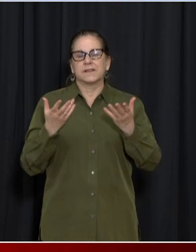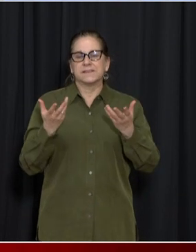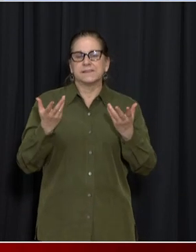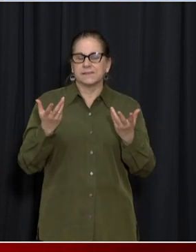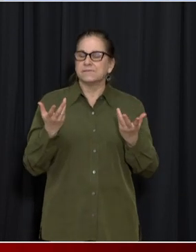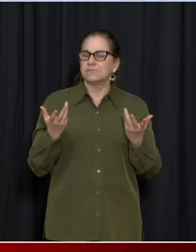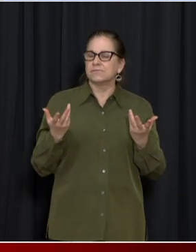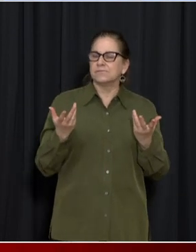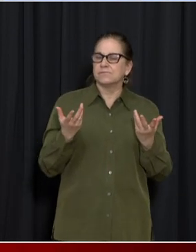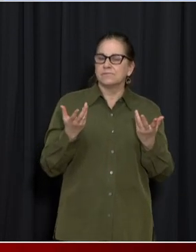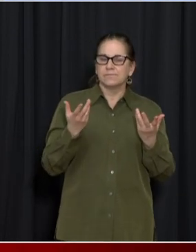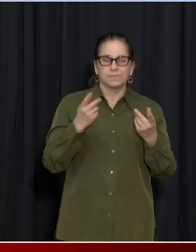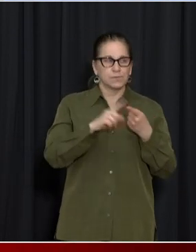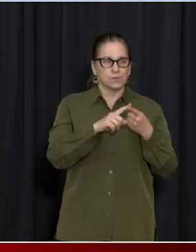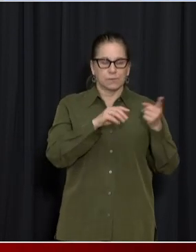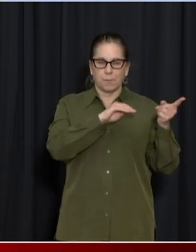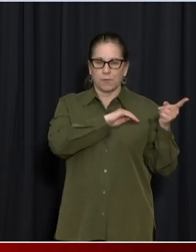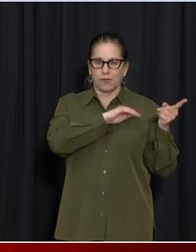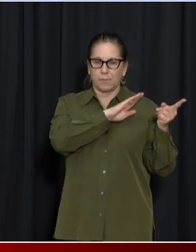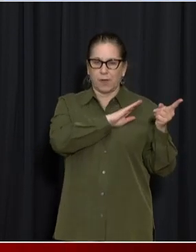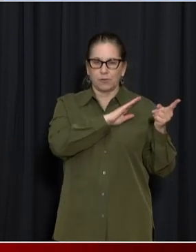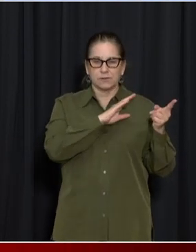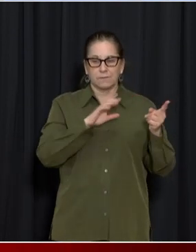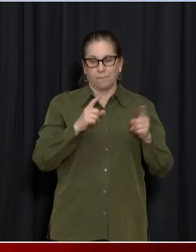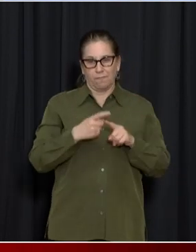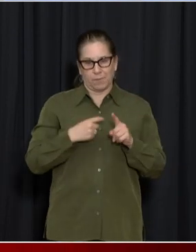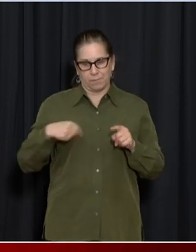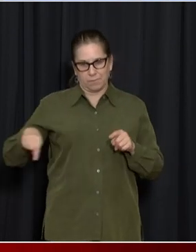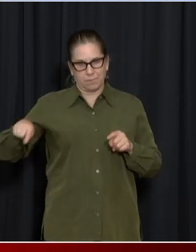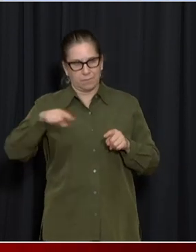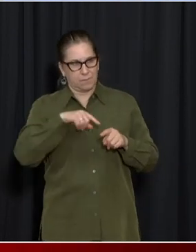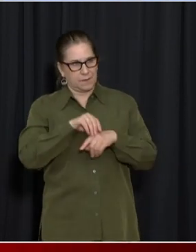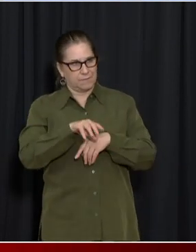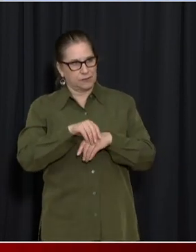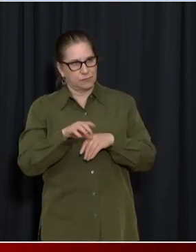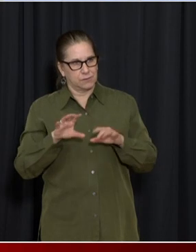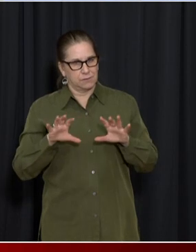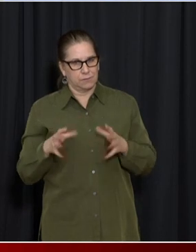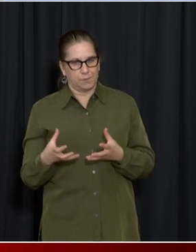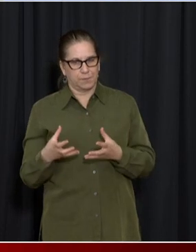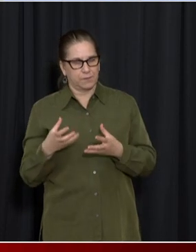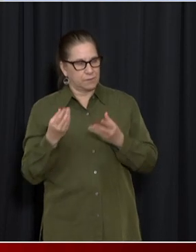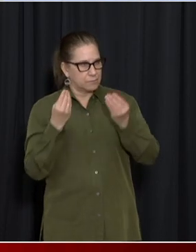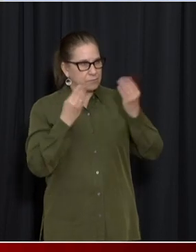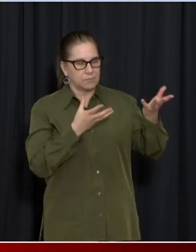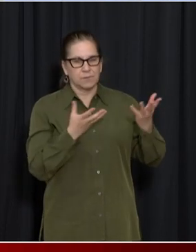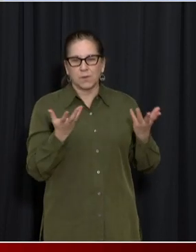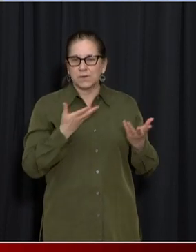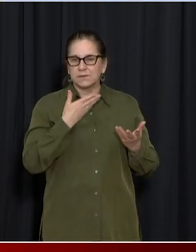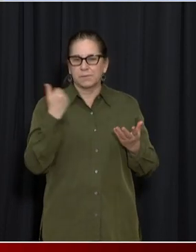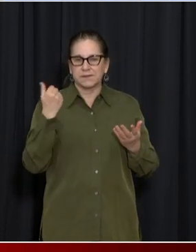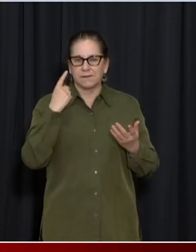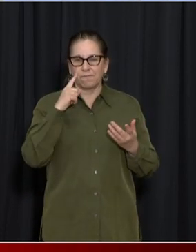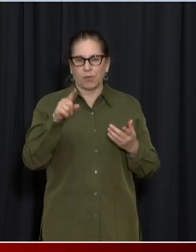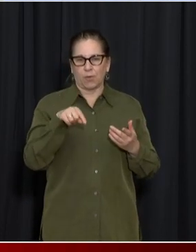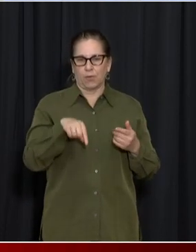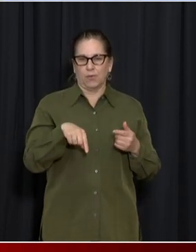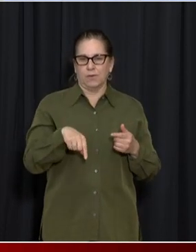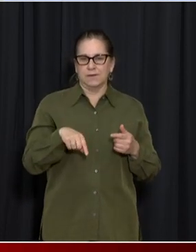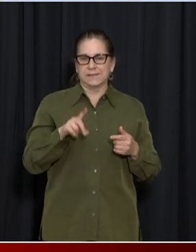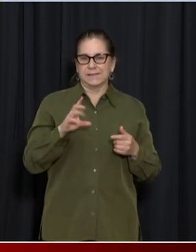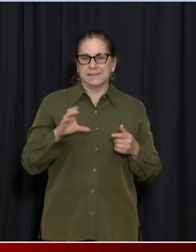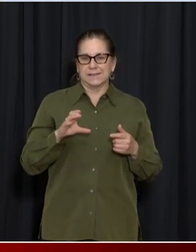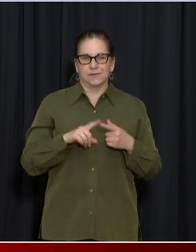they make decisions and create policies and programs to help Washington, D.C. reopen and